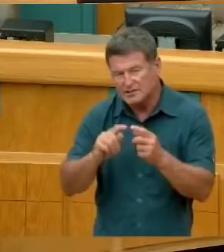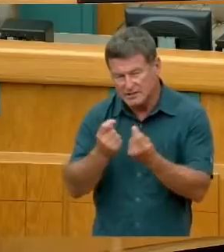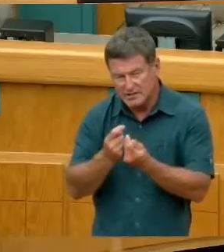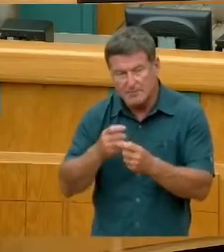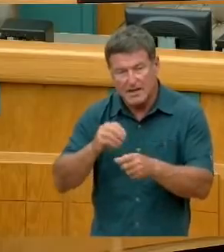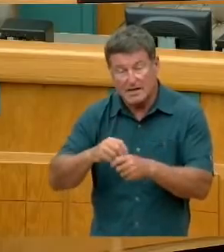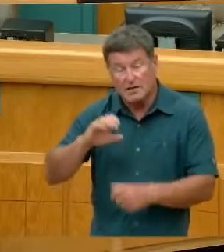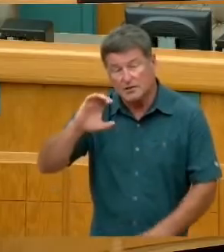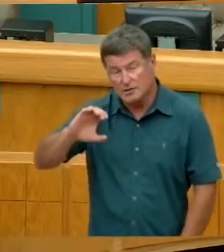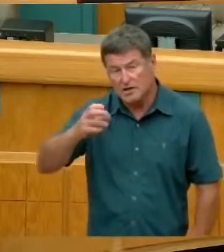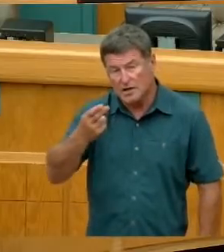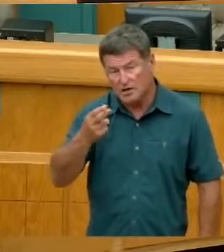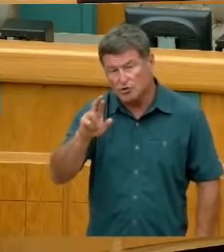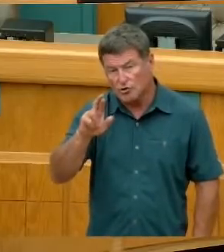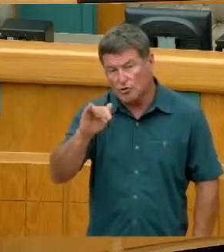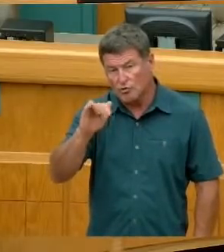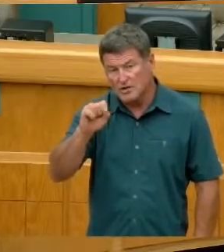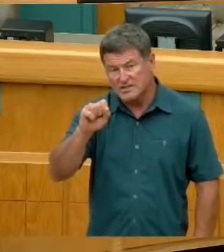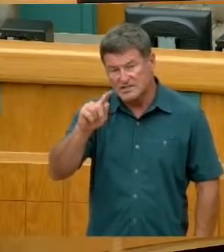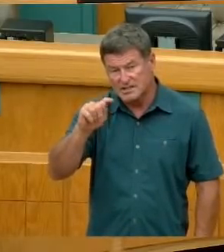Christi Hospital.